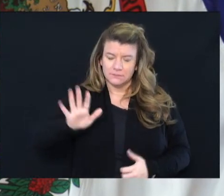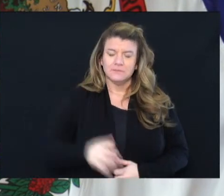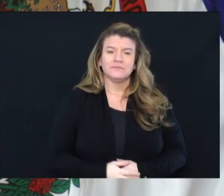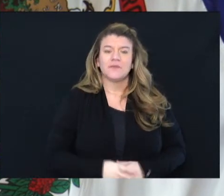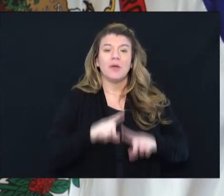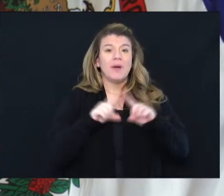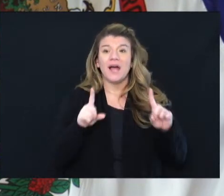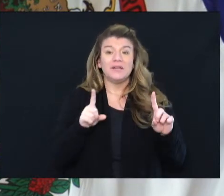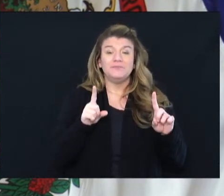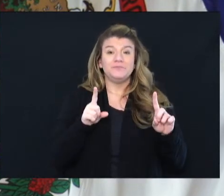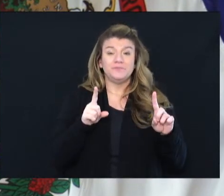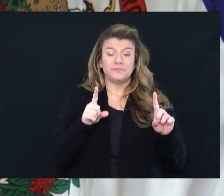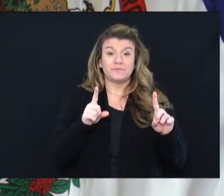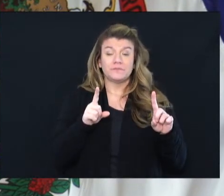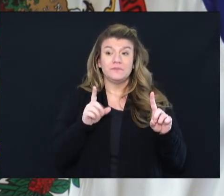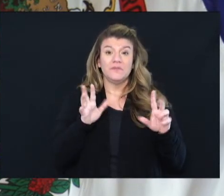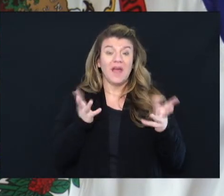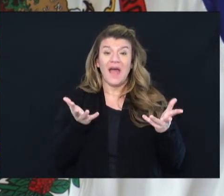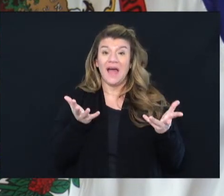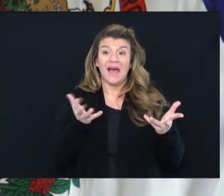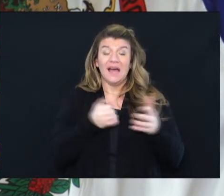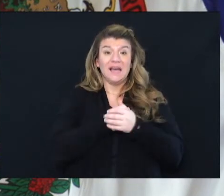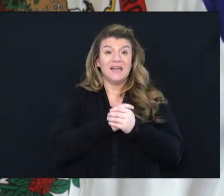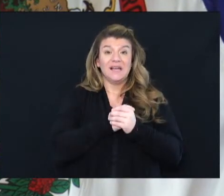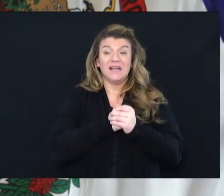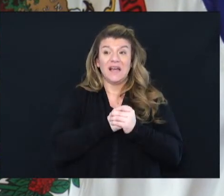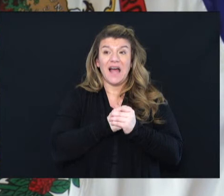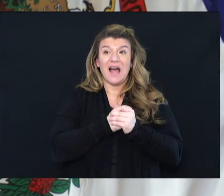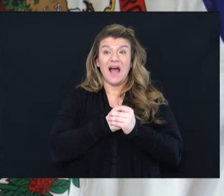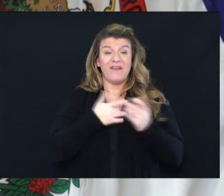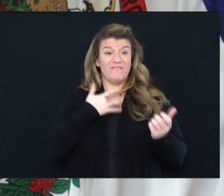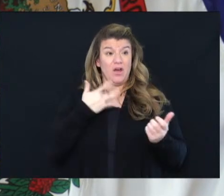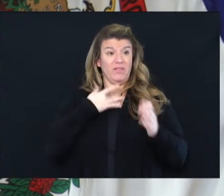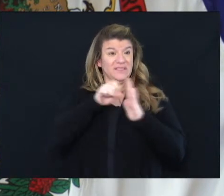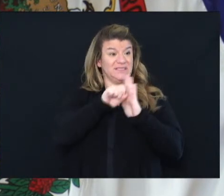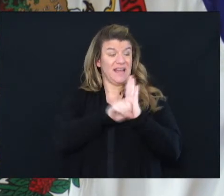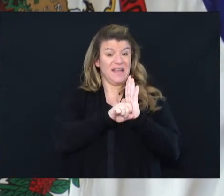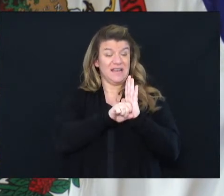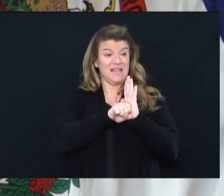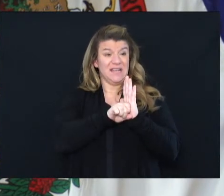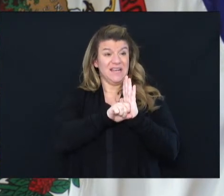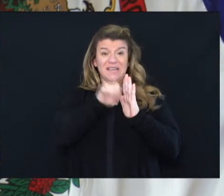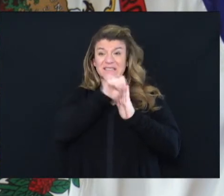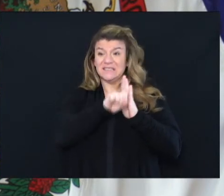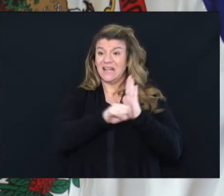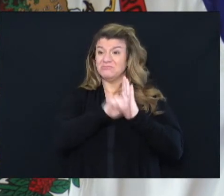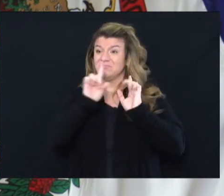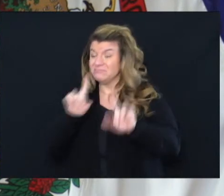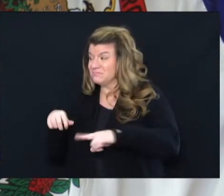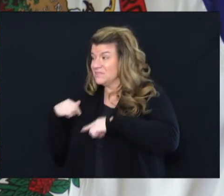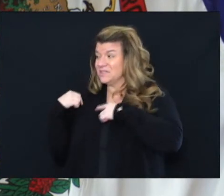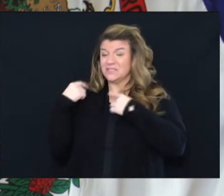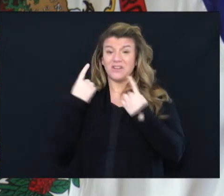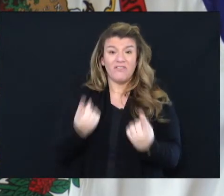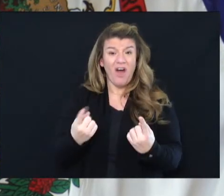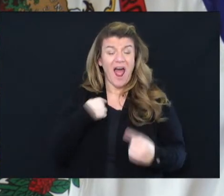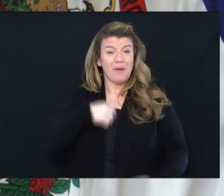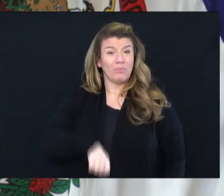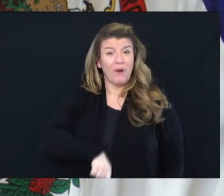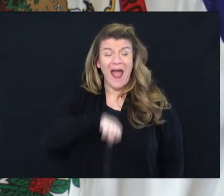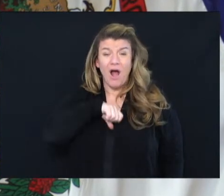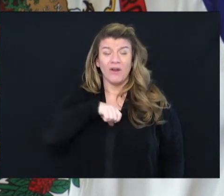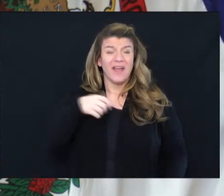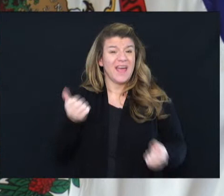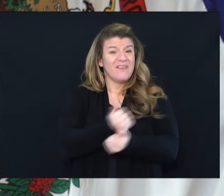but nevertheless, I thought, our state has come so far, and I'm so proud. I'm proud